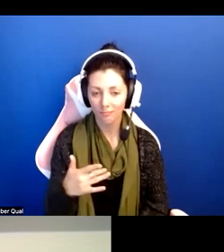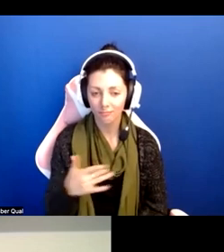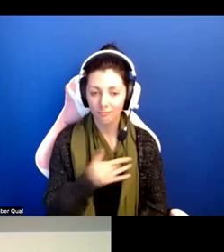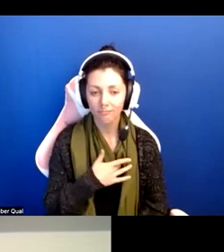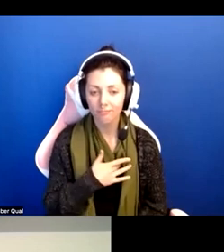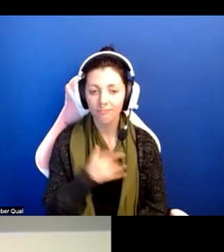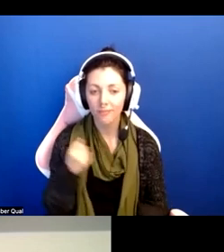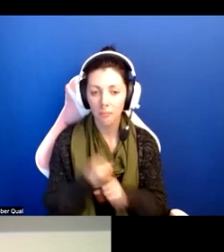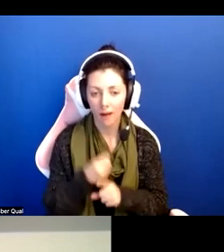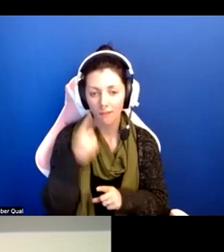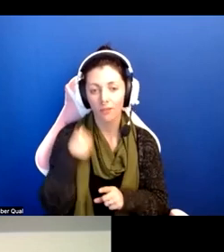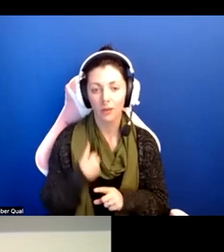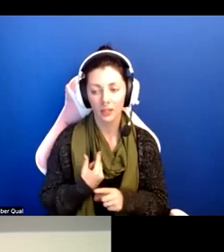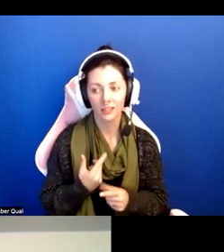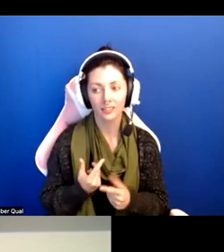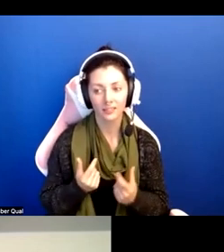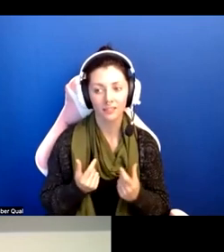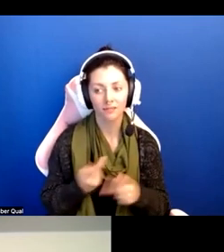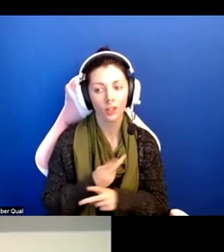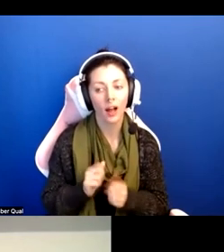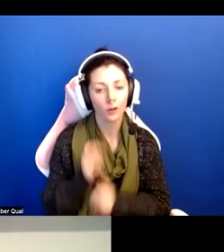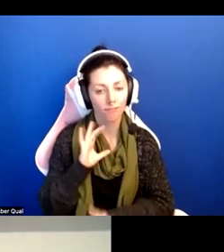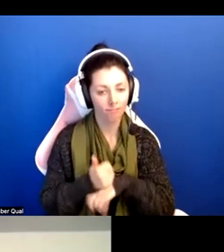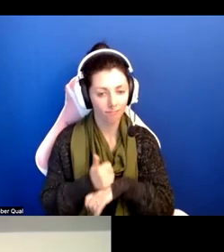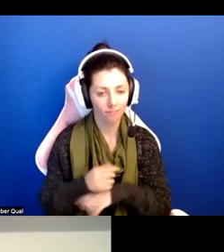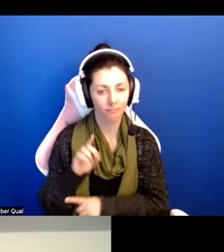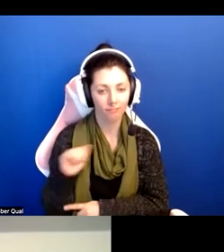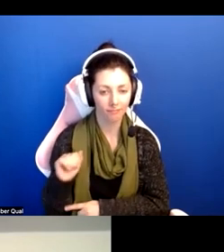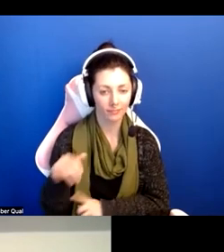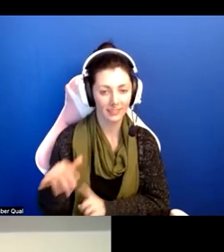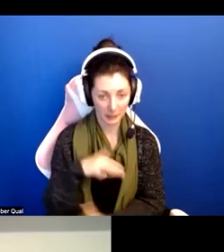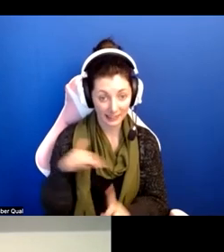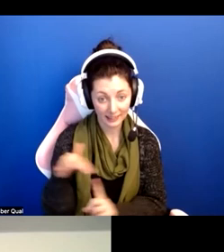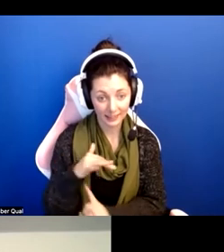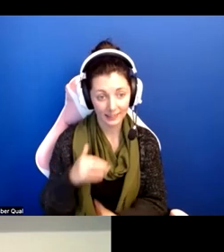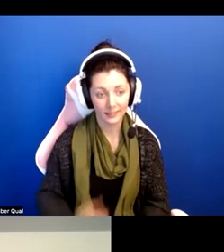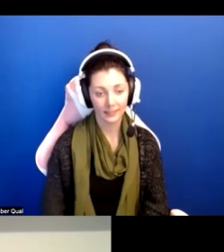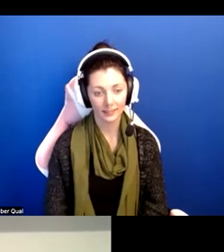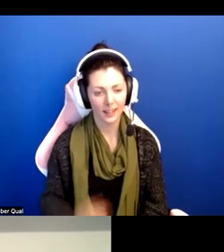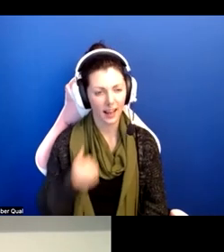to create disability spaces. I think those are all the questions, Leah.